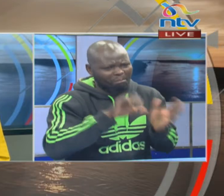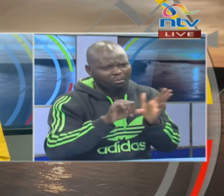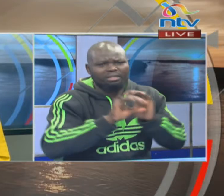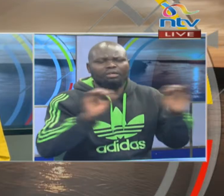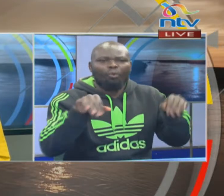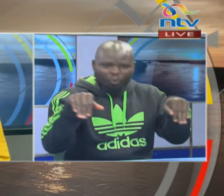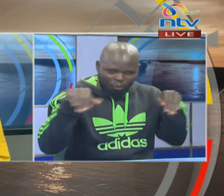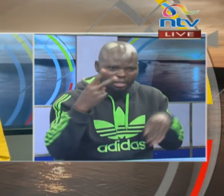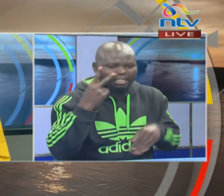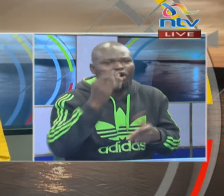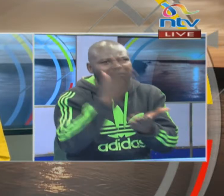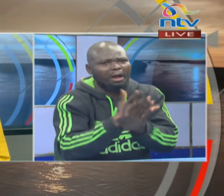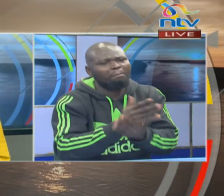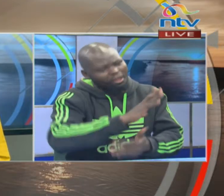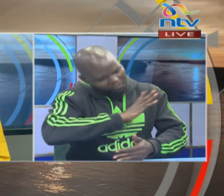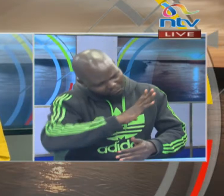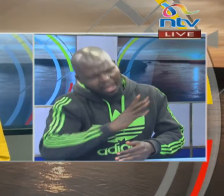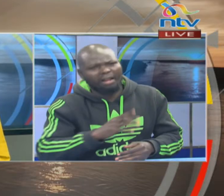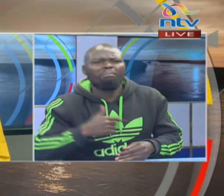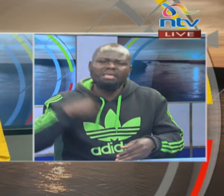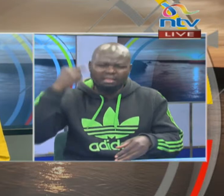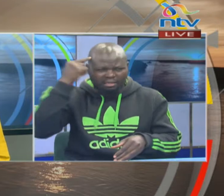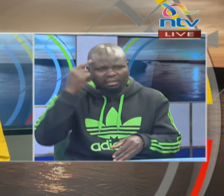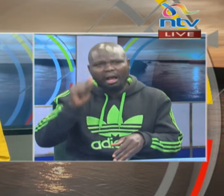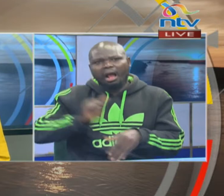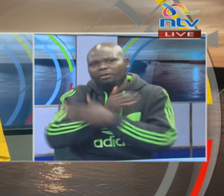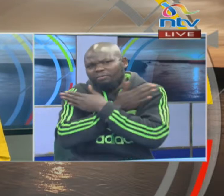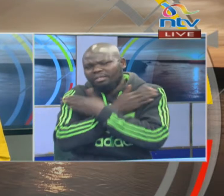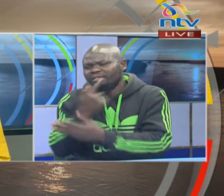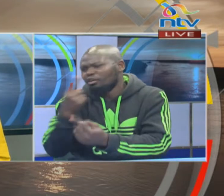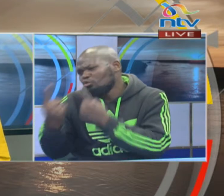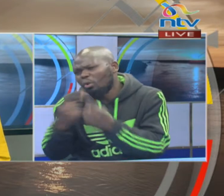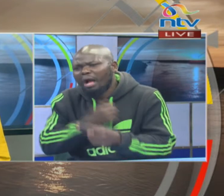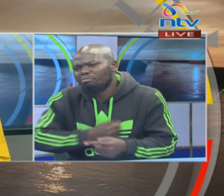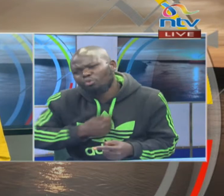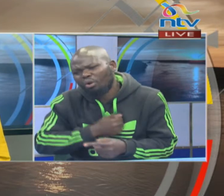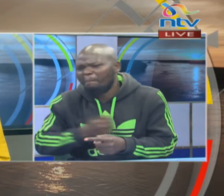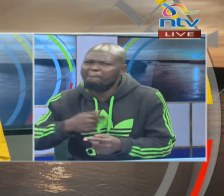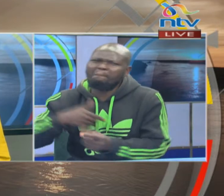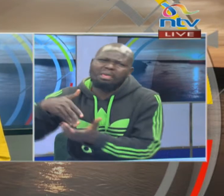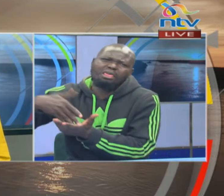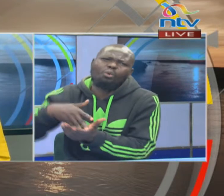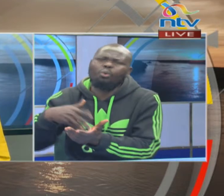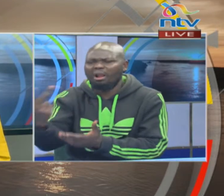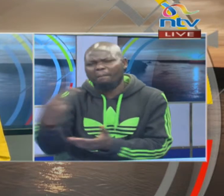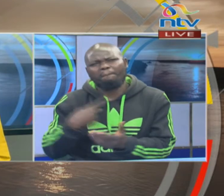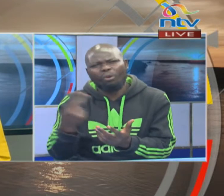me. And we waited until everything was confirmed.